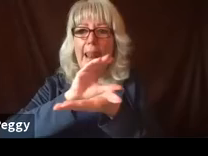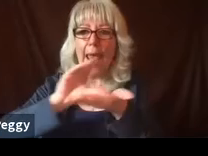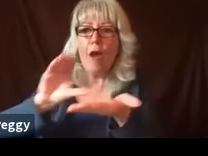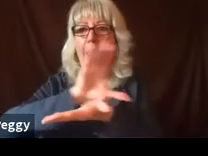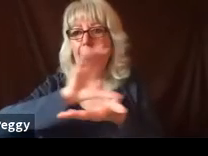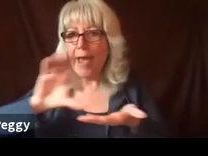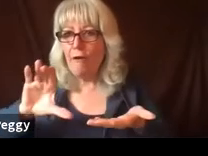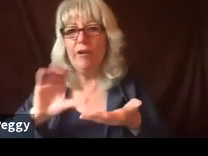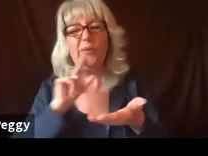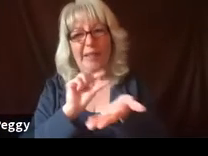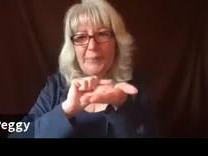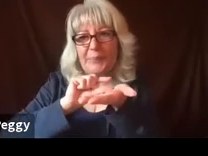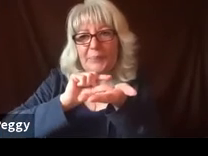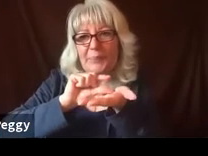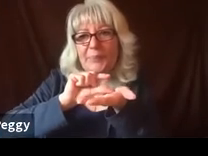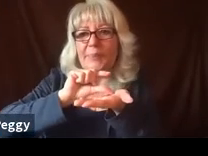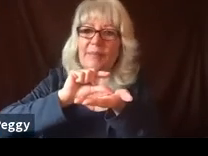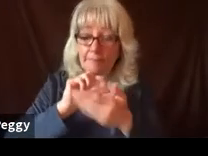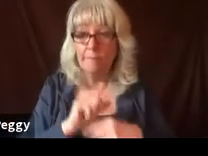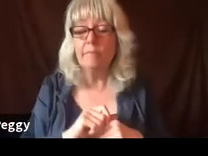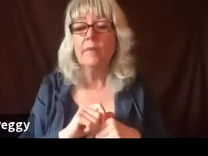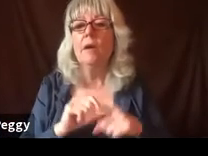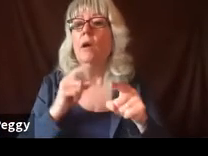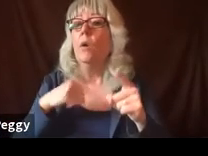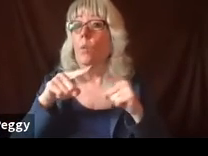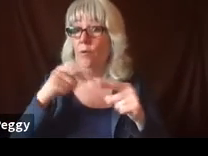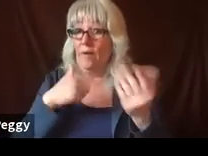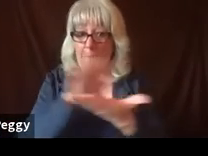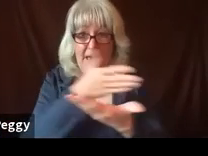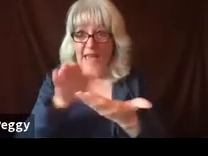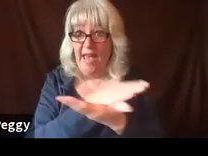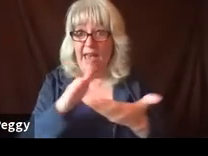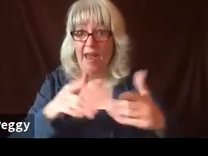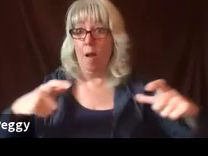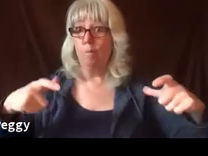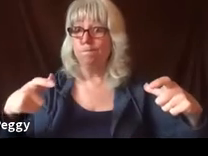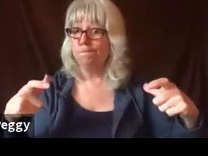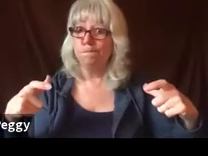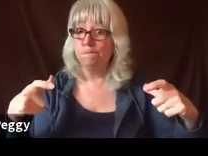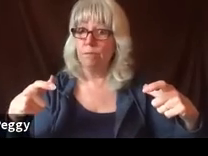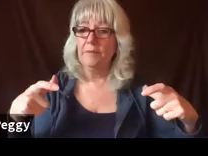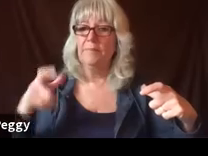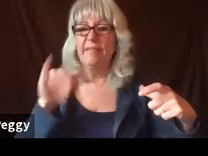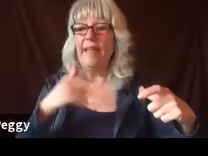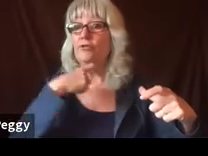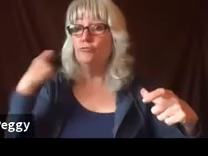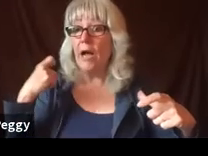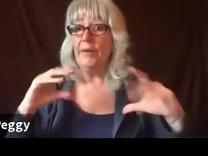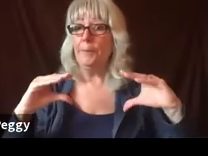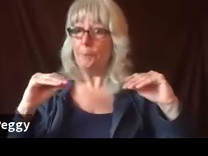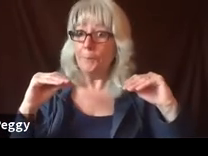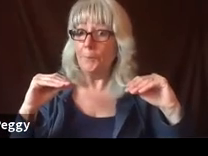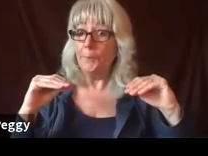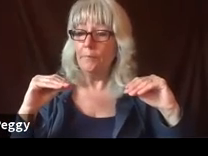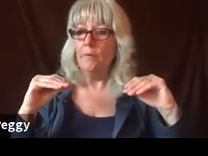the good thing is, as soon as you seal off that paper with the acrylic, then the paper plate will